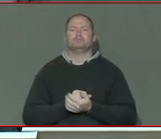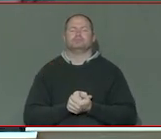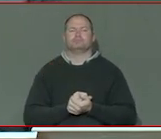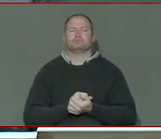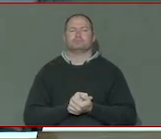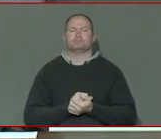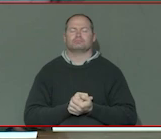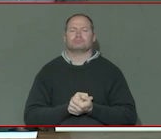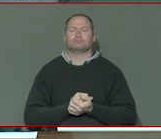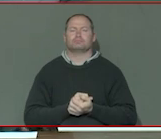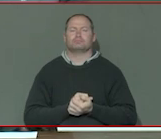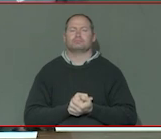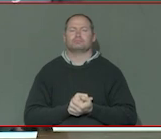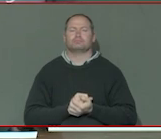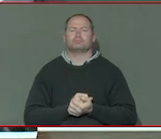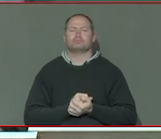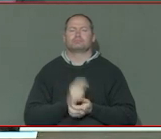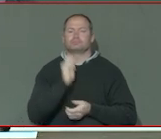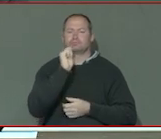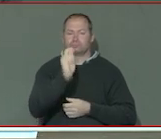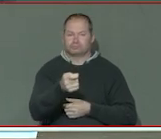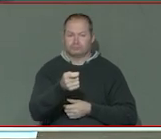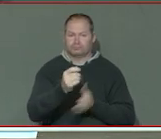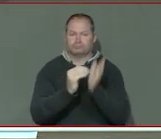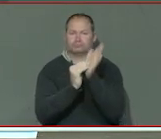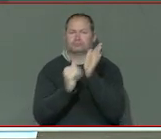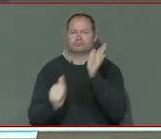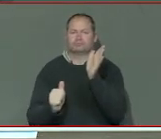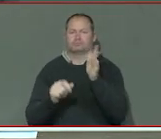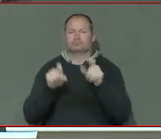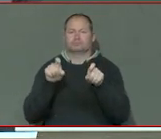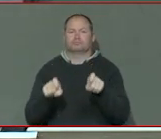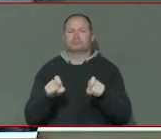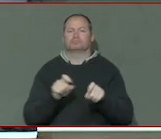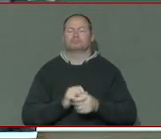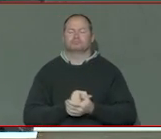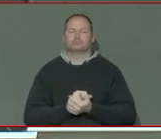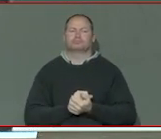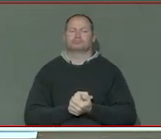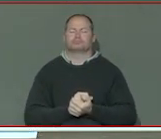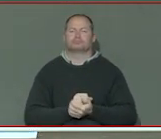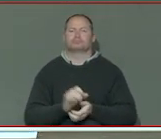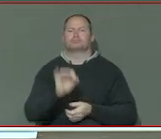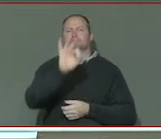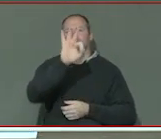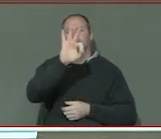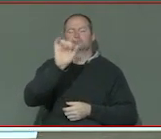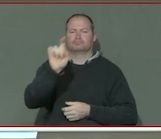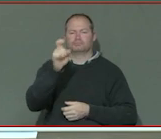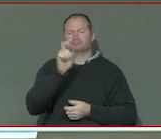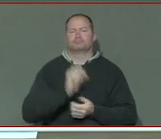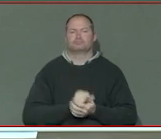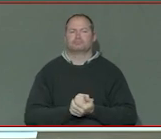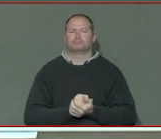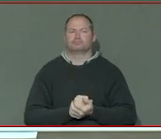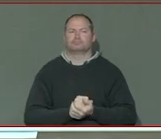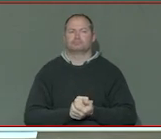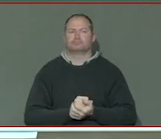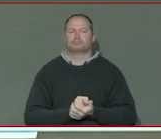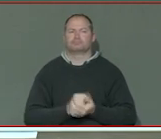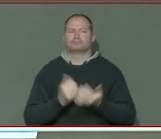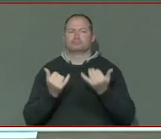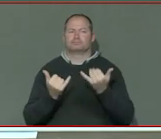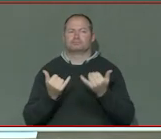A payment must be subtracted, am I right? And that was 3,000. So in our creditor statement, we